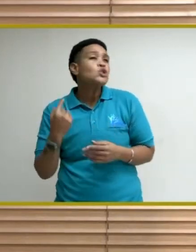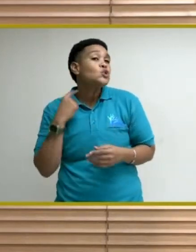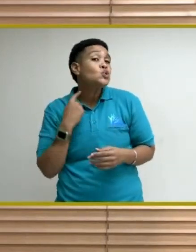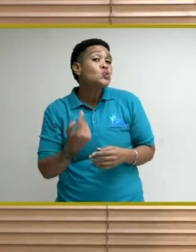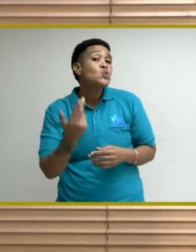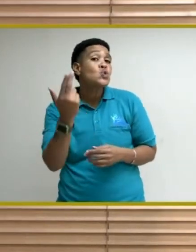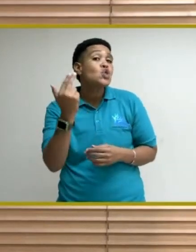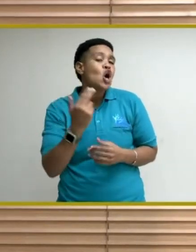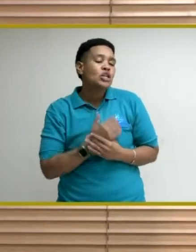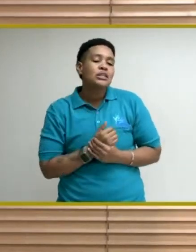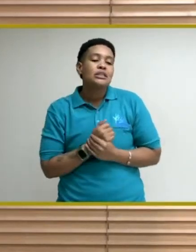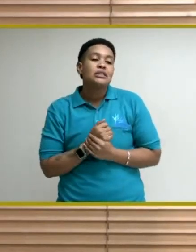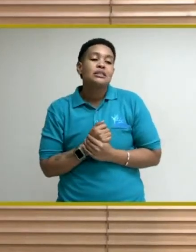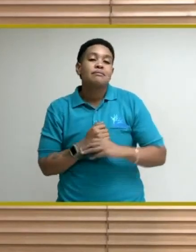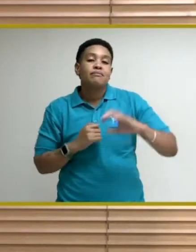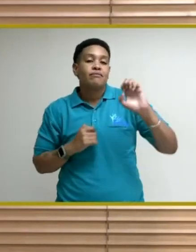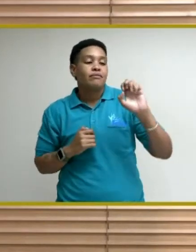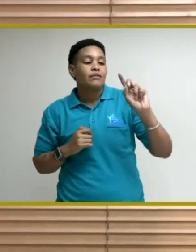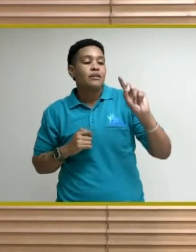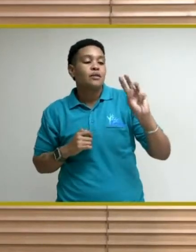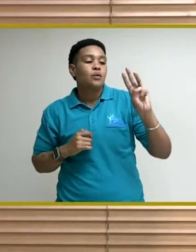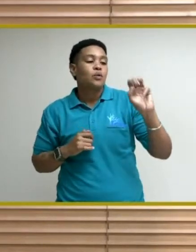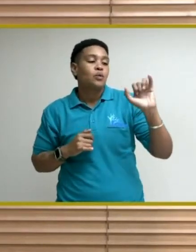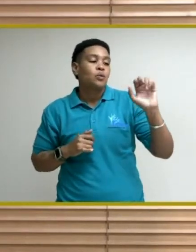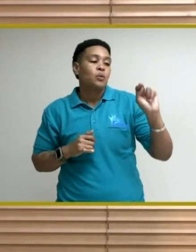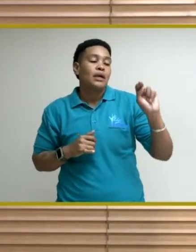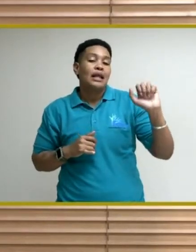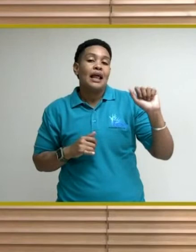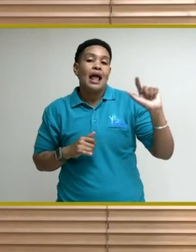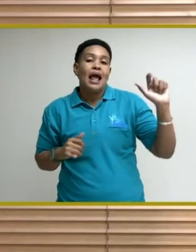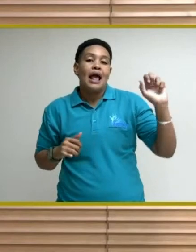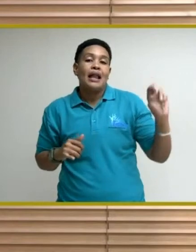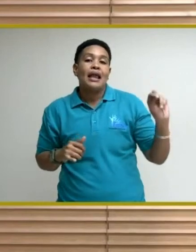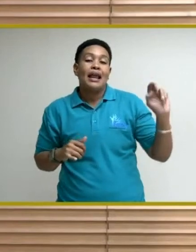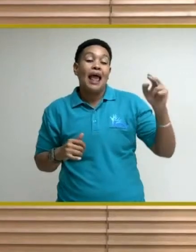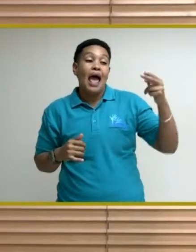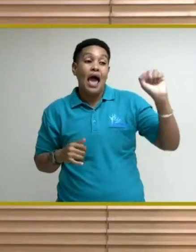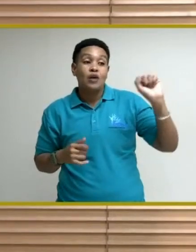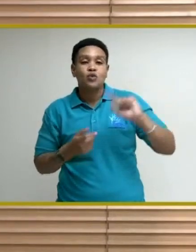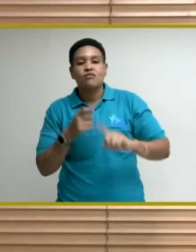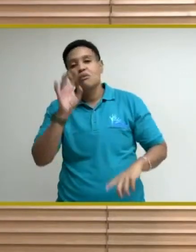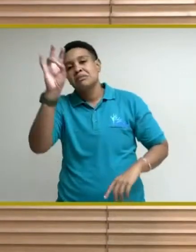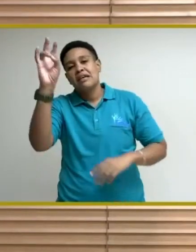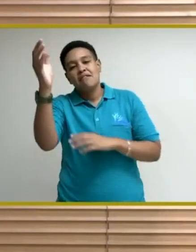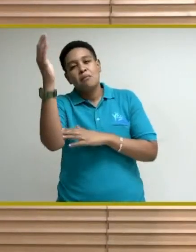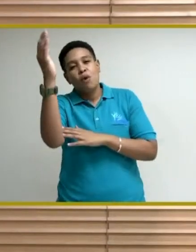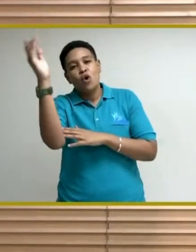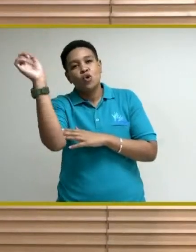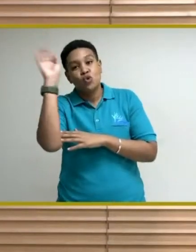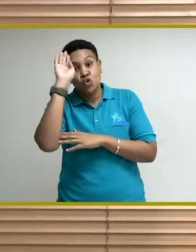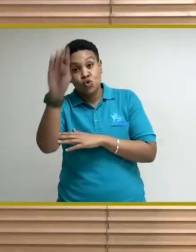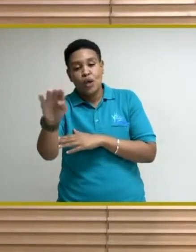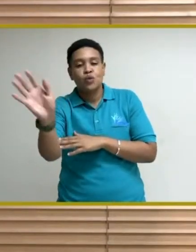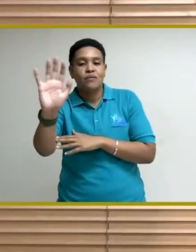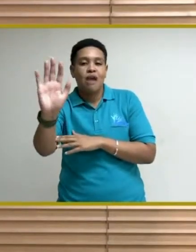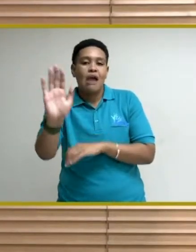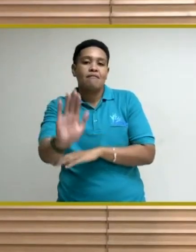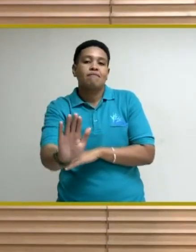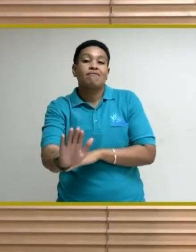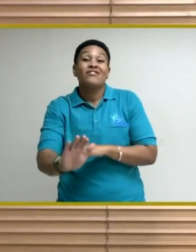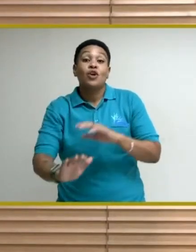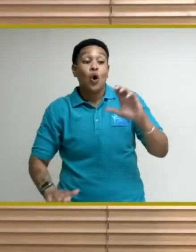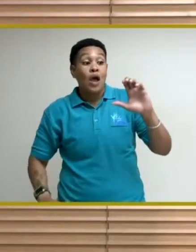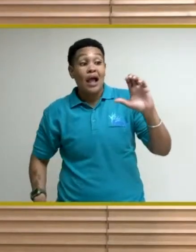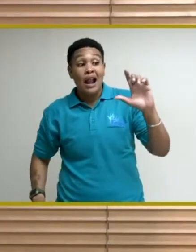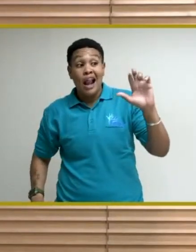13th, Edwin Allen High from 7 a.m. to 5 p.m. So that's Clarendon, Bustamante High,